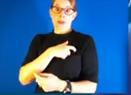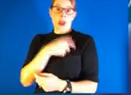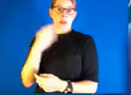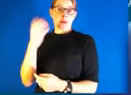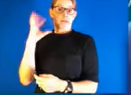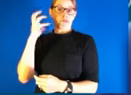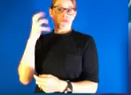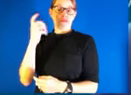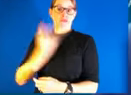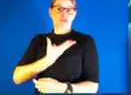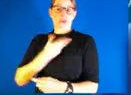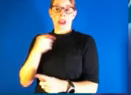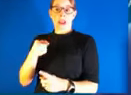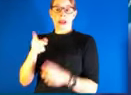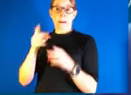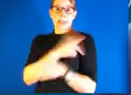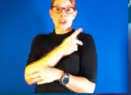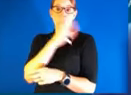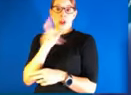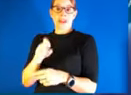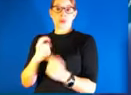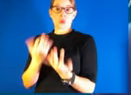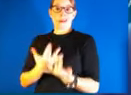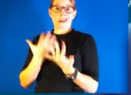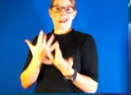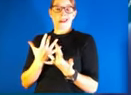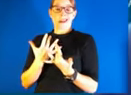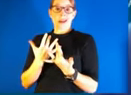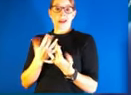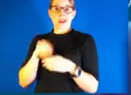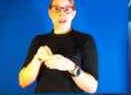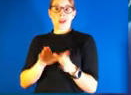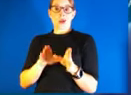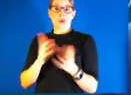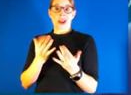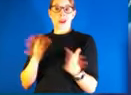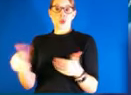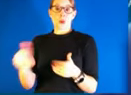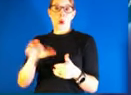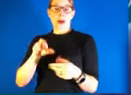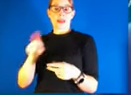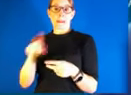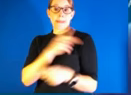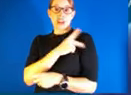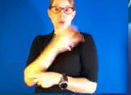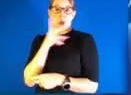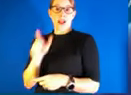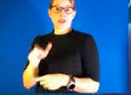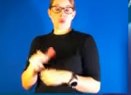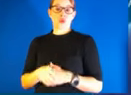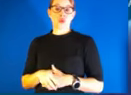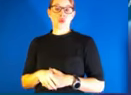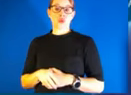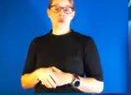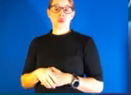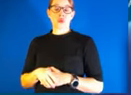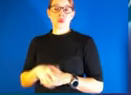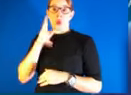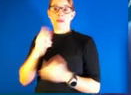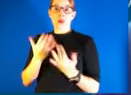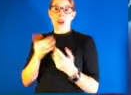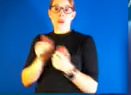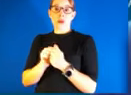time is, well, that patient's going to have to sit in the waiting room, or that patient's going to, you're going to have to wait with